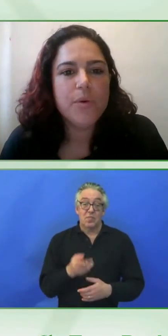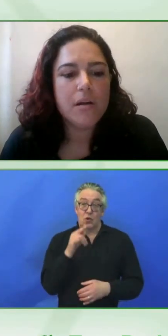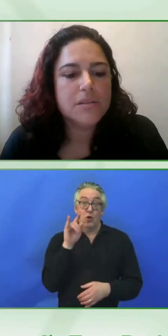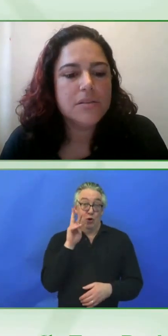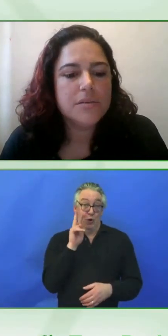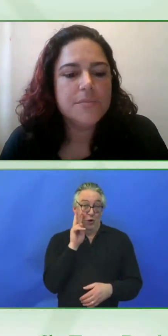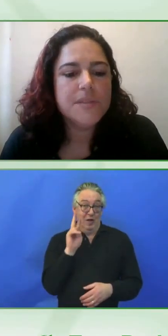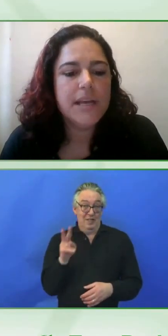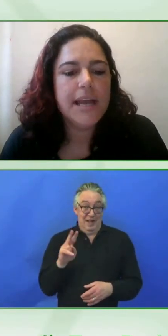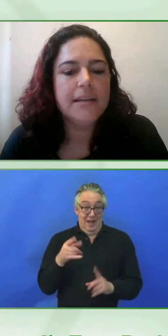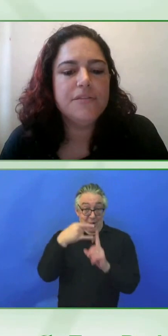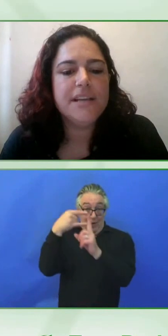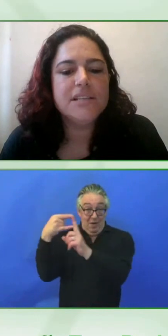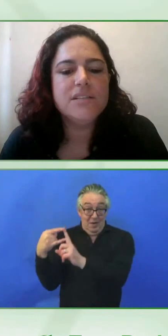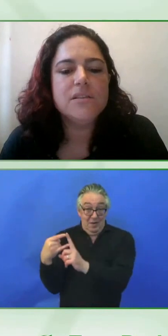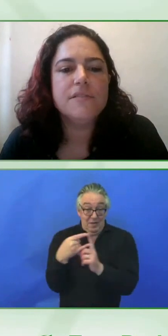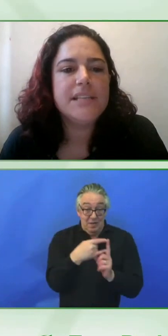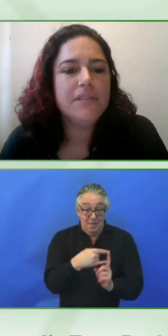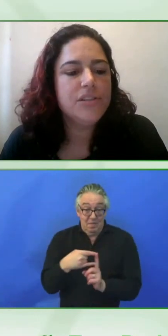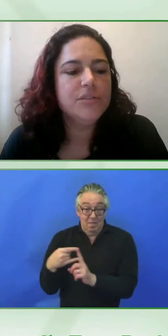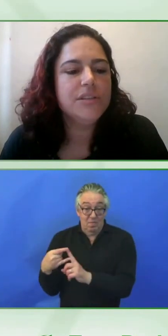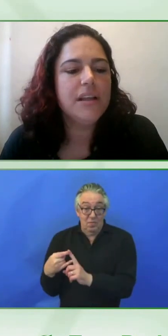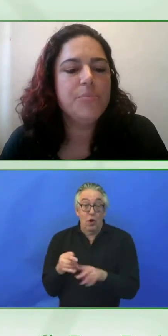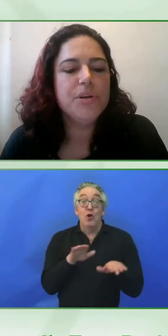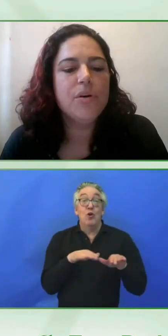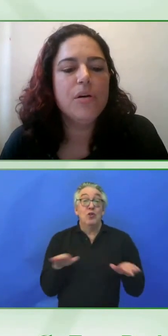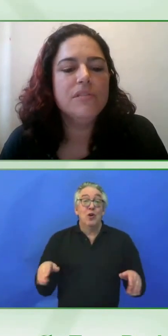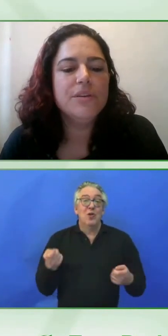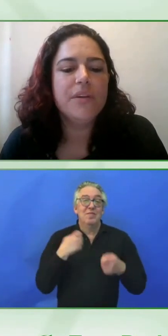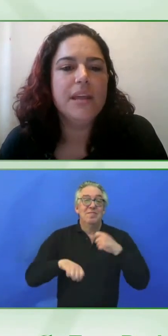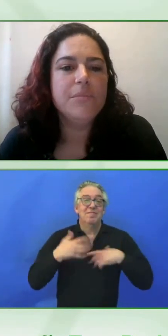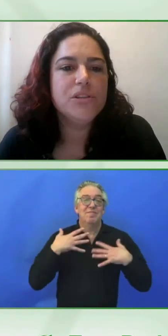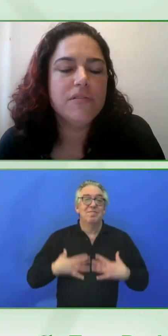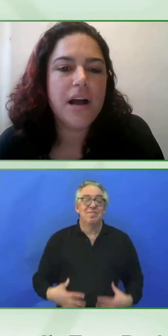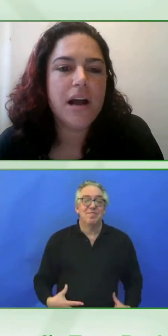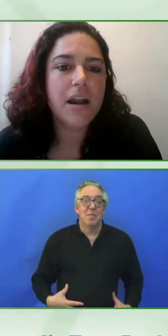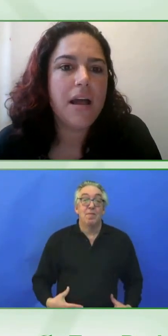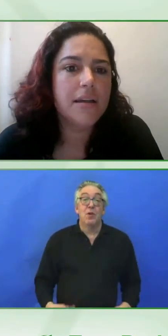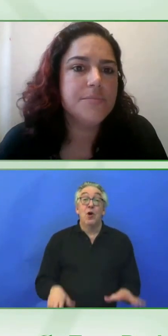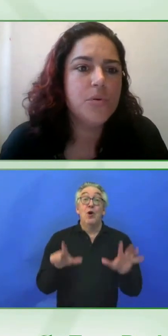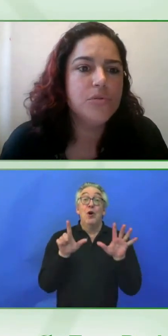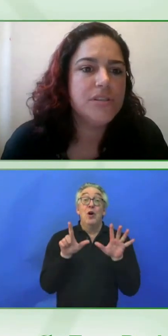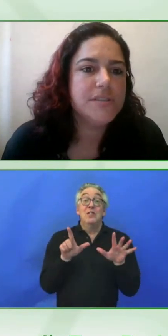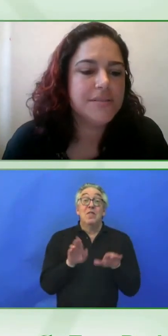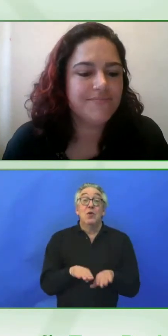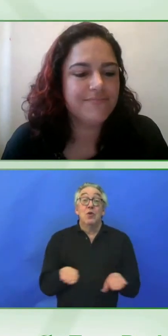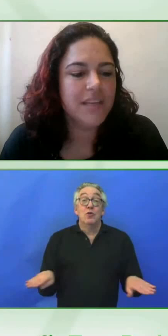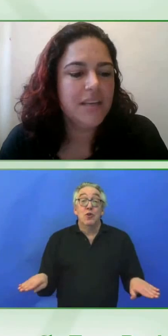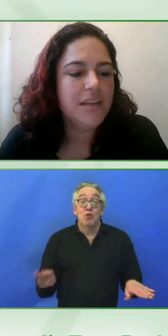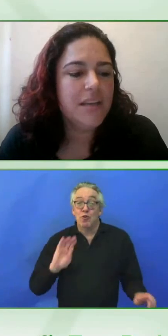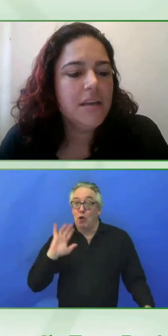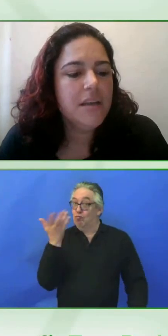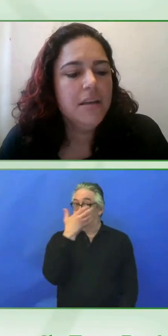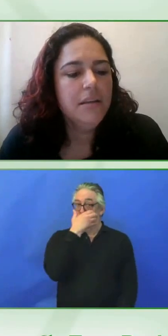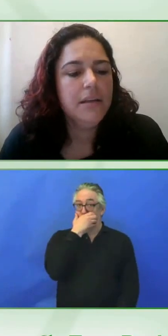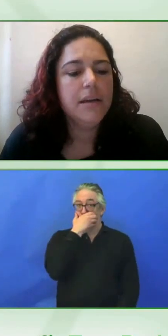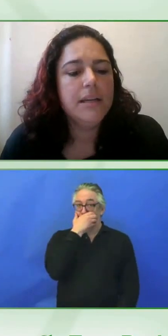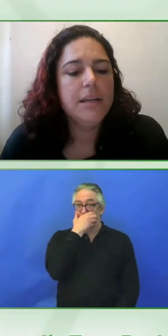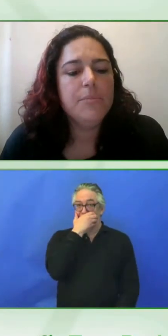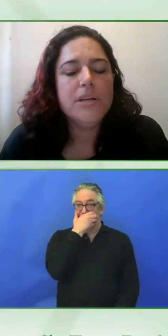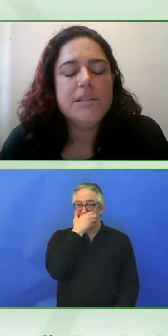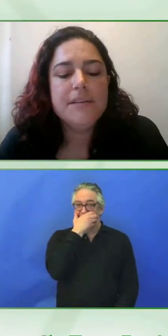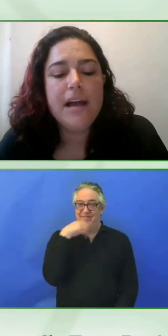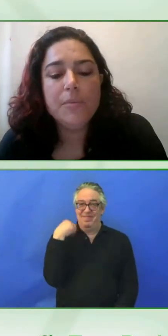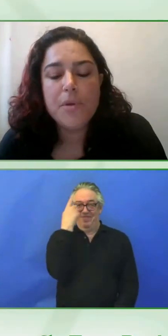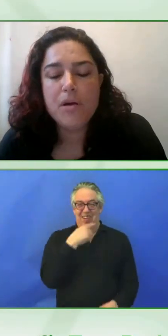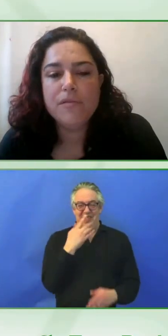wear costumes, and the face of 7 children appear covered with the image of heart eyes emojis. An